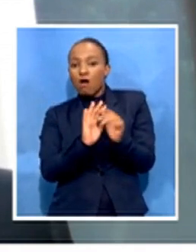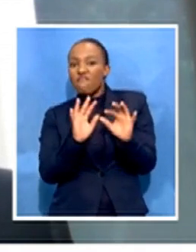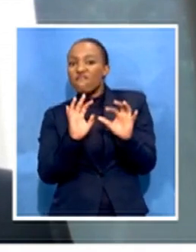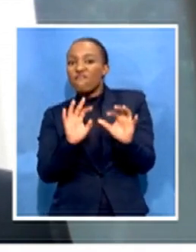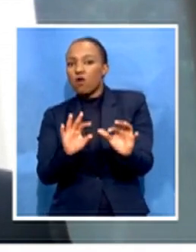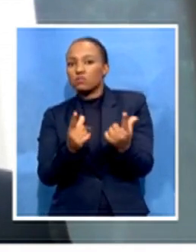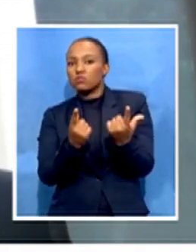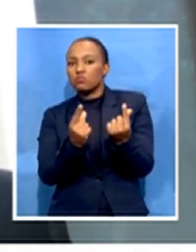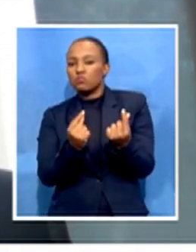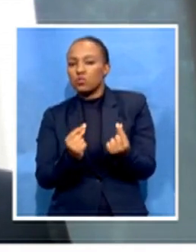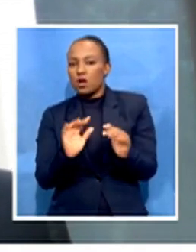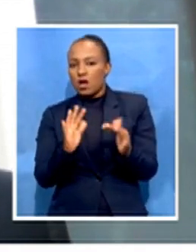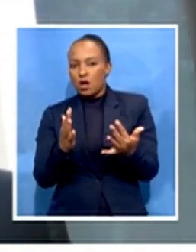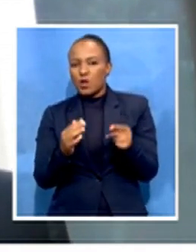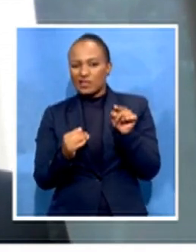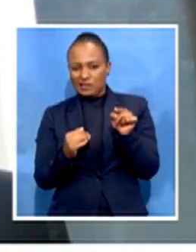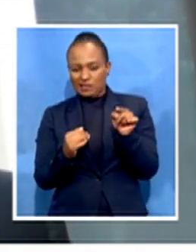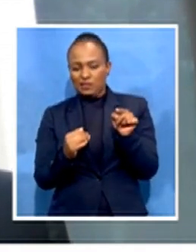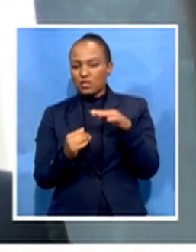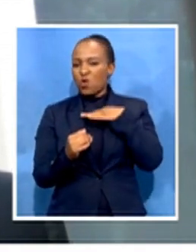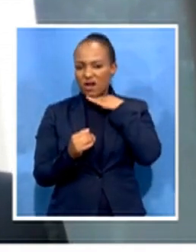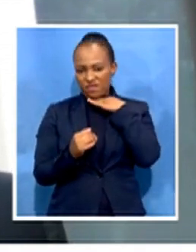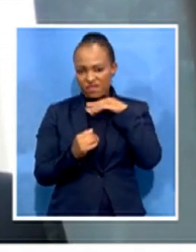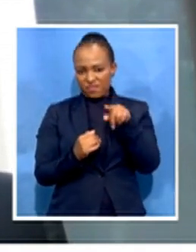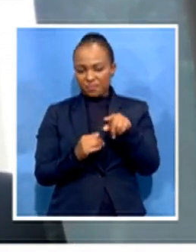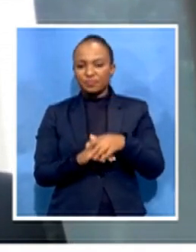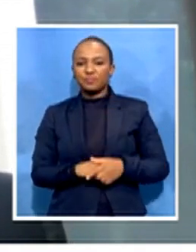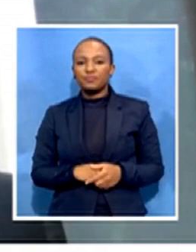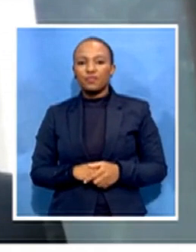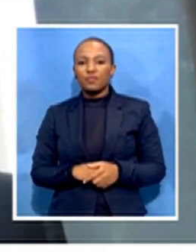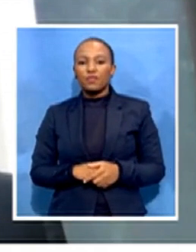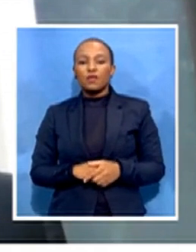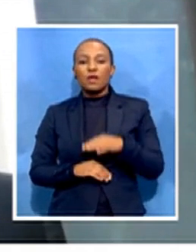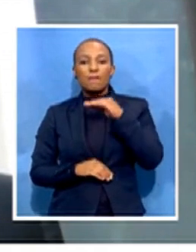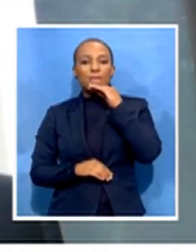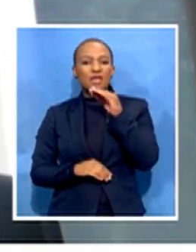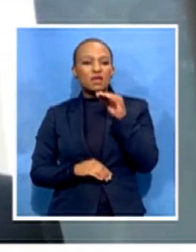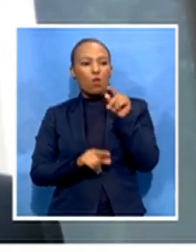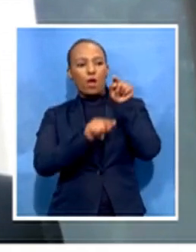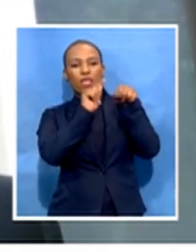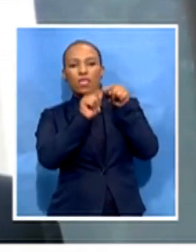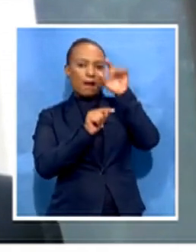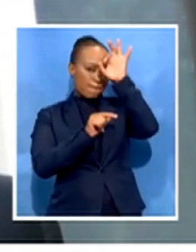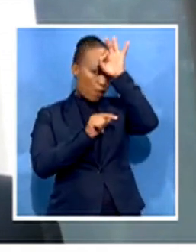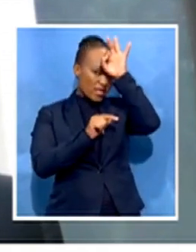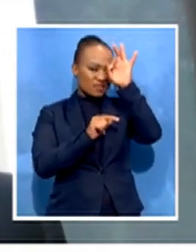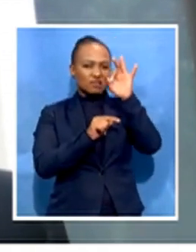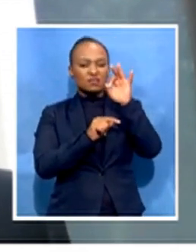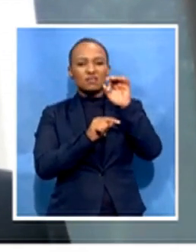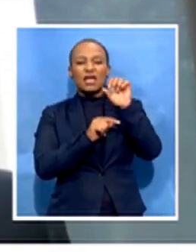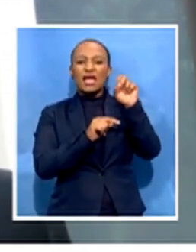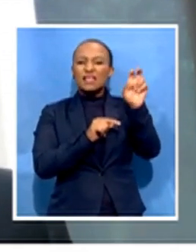not throwing that onto the front door of law enforcement. I think enforcement of our laws is dependent on everybody in this